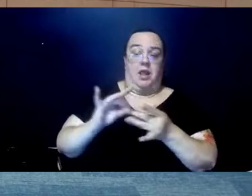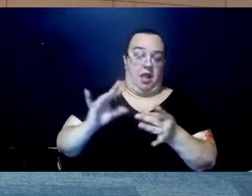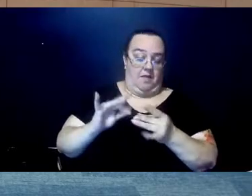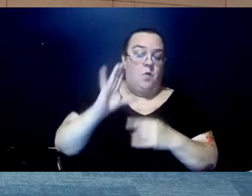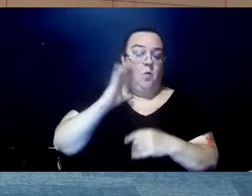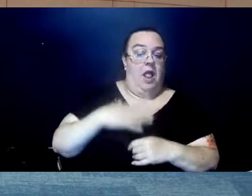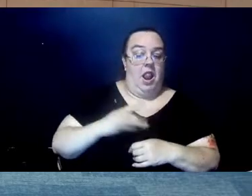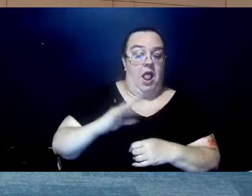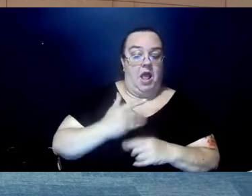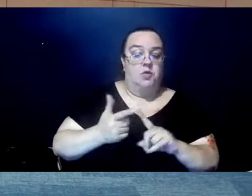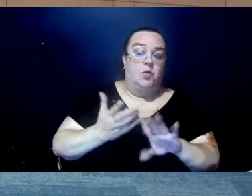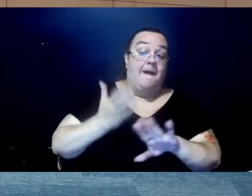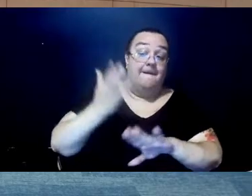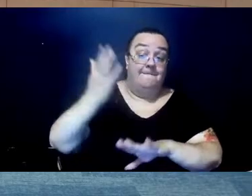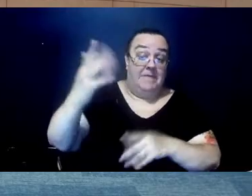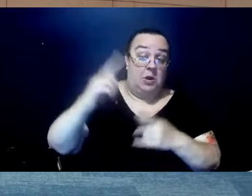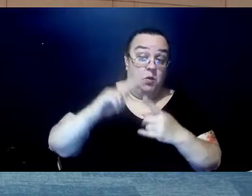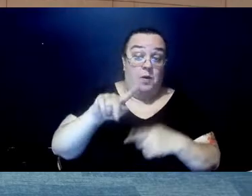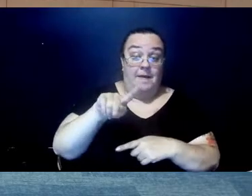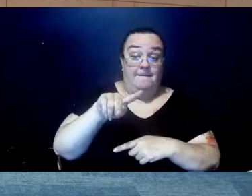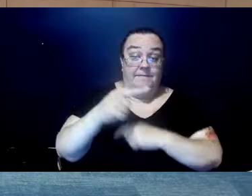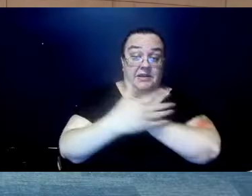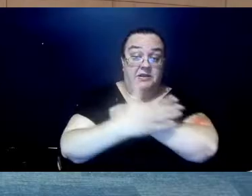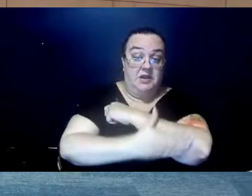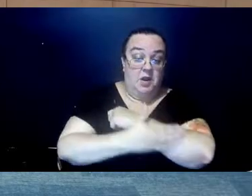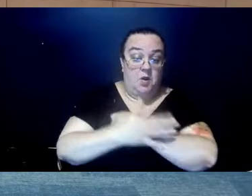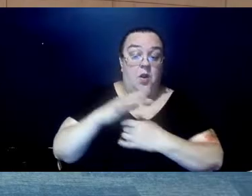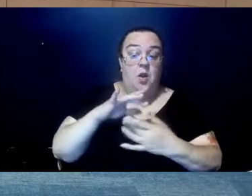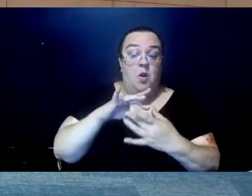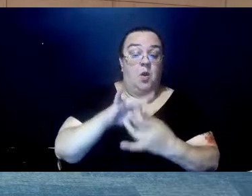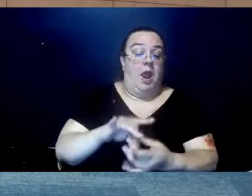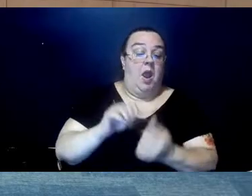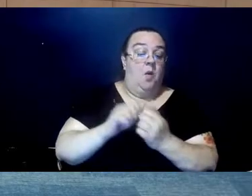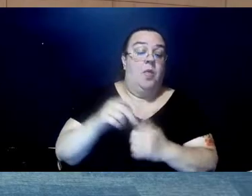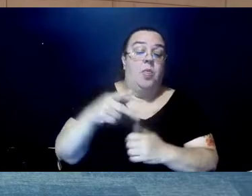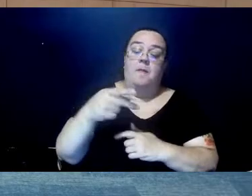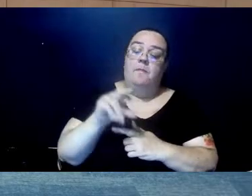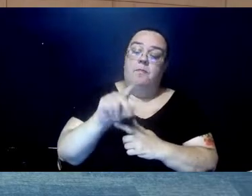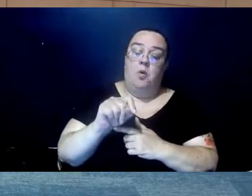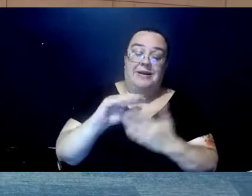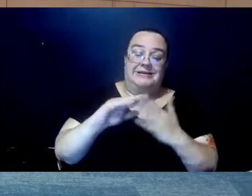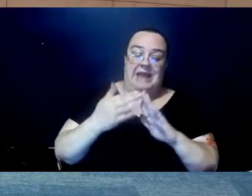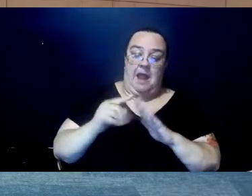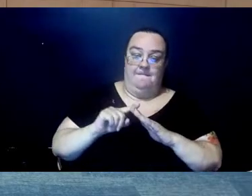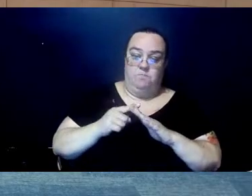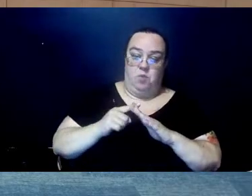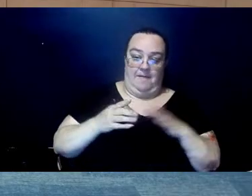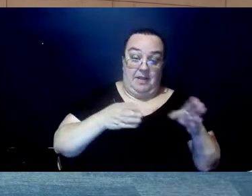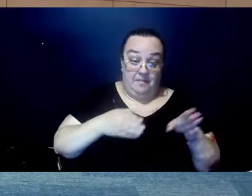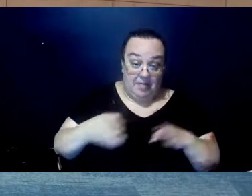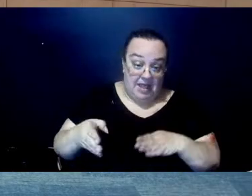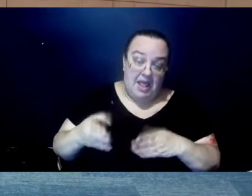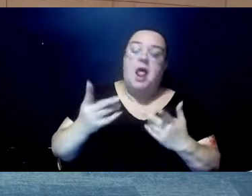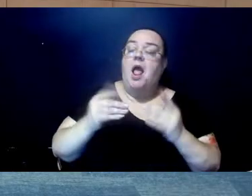to the county regarding the Port Towns preliminary plan. Obviously, that is not the